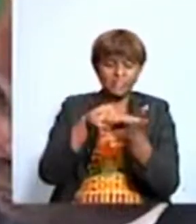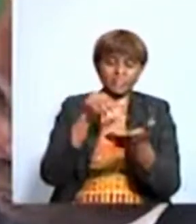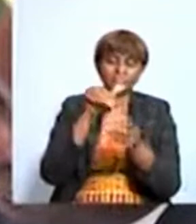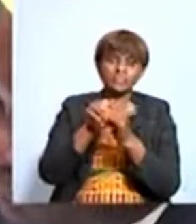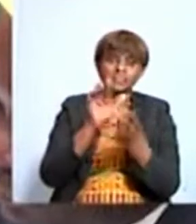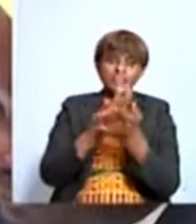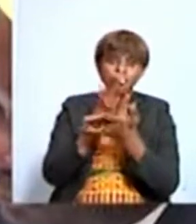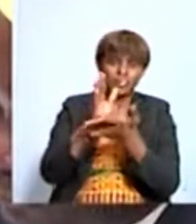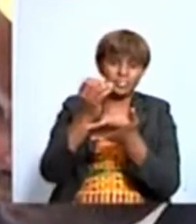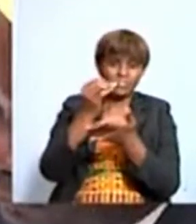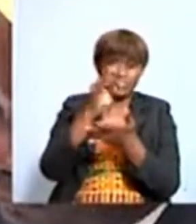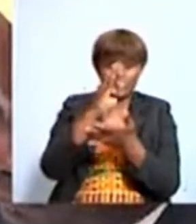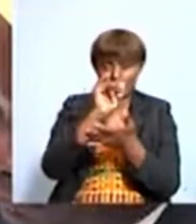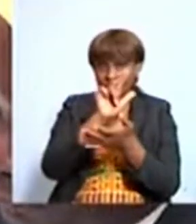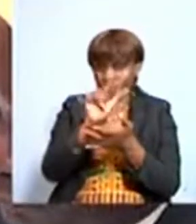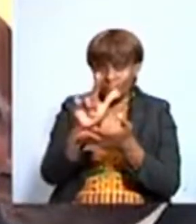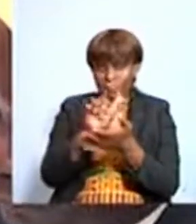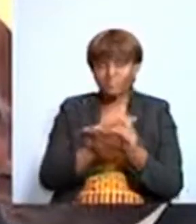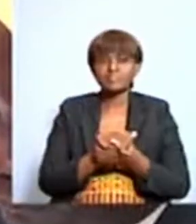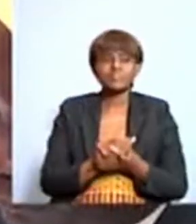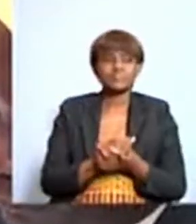stand as part of the bill.